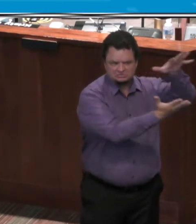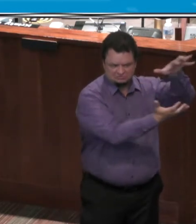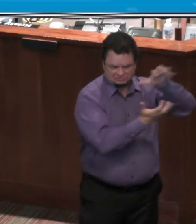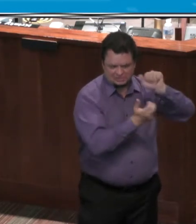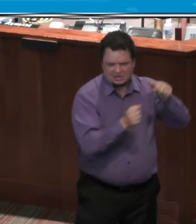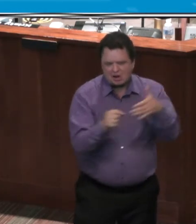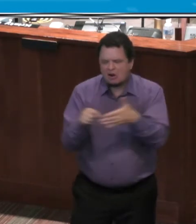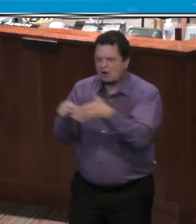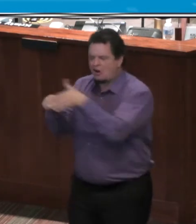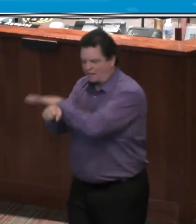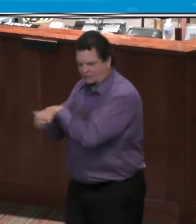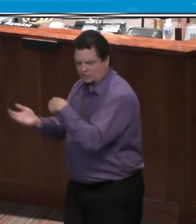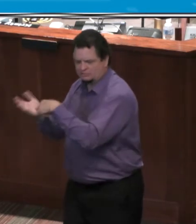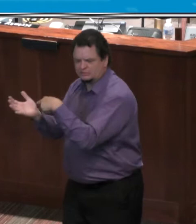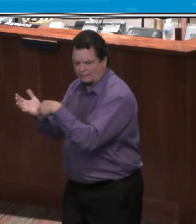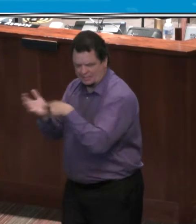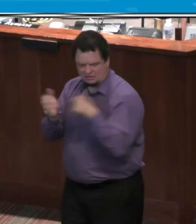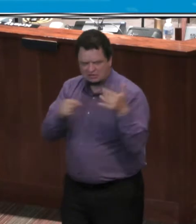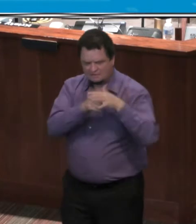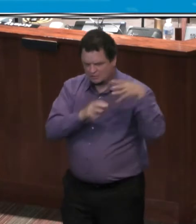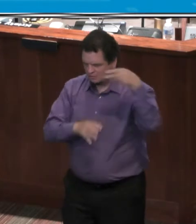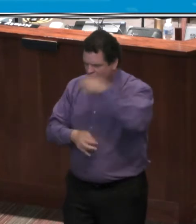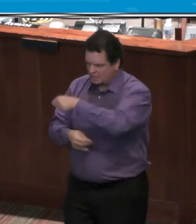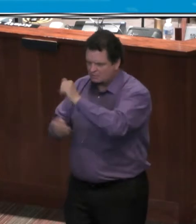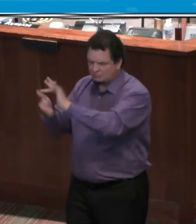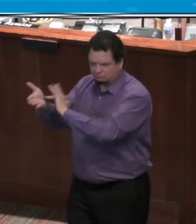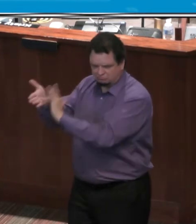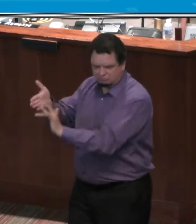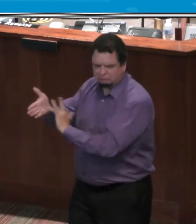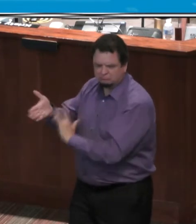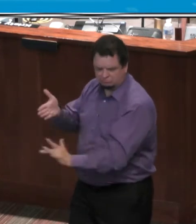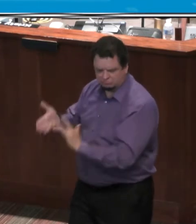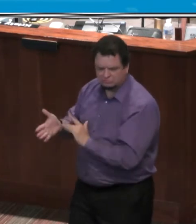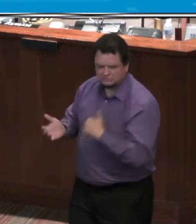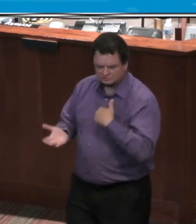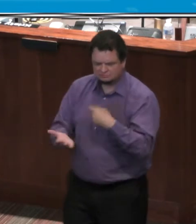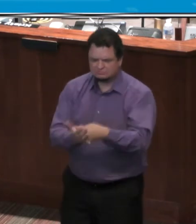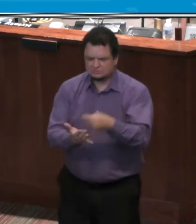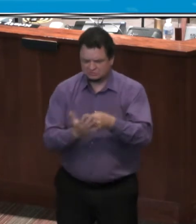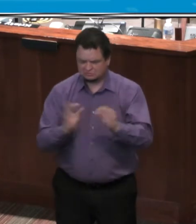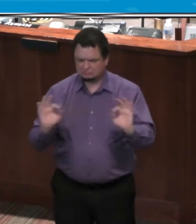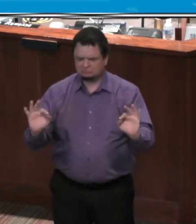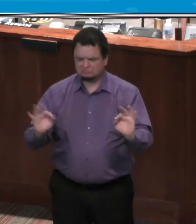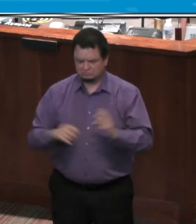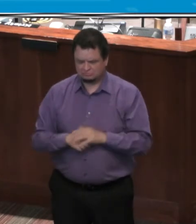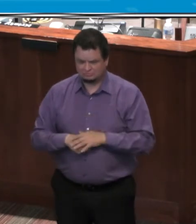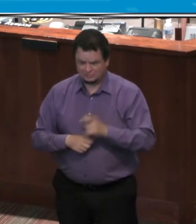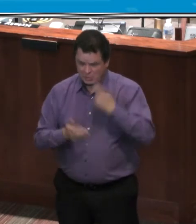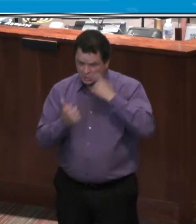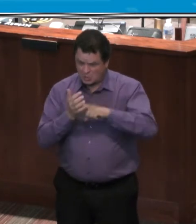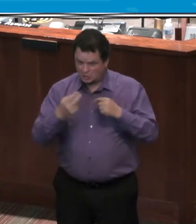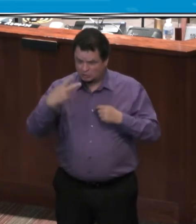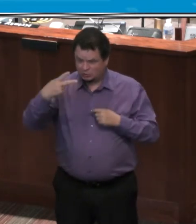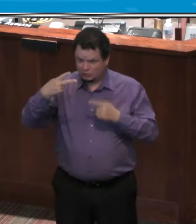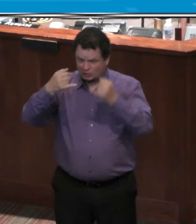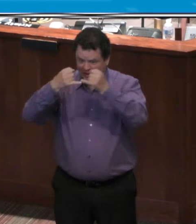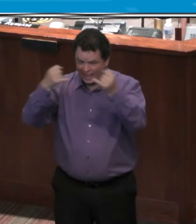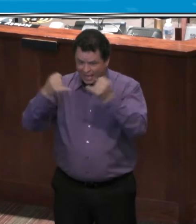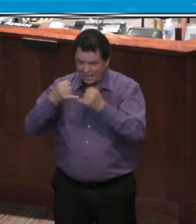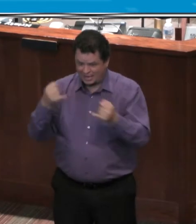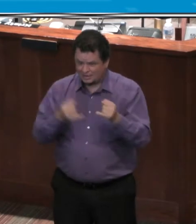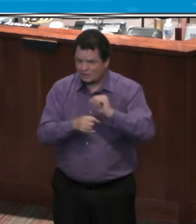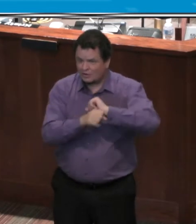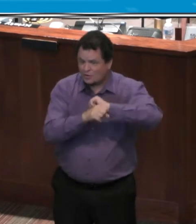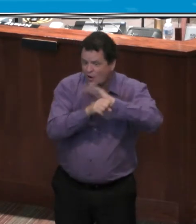out on this, there are 2 lines, the federal COVID-19 amount. So far,